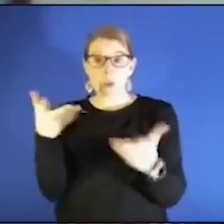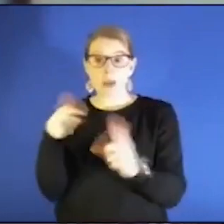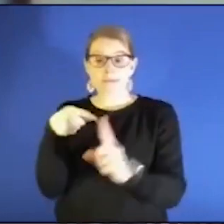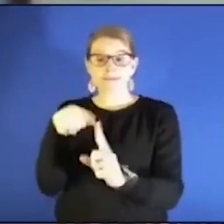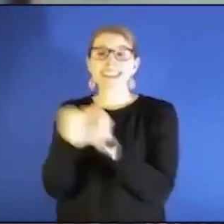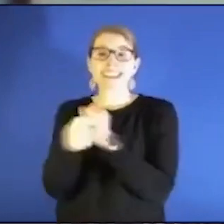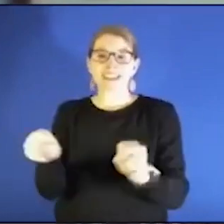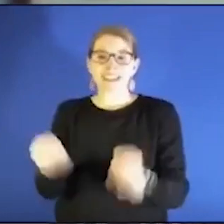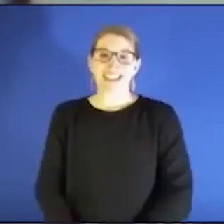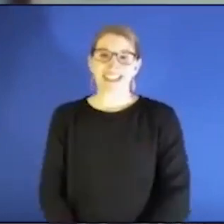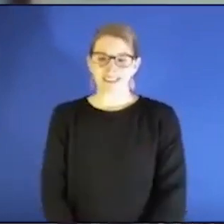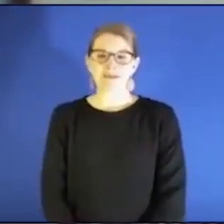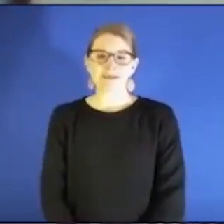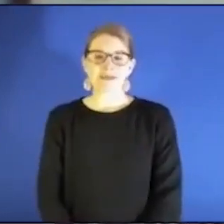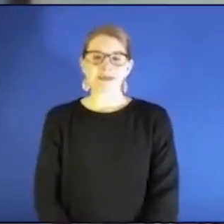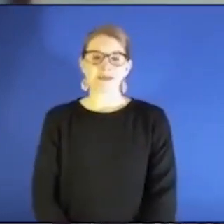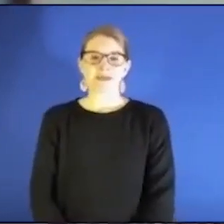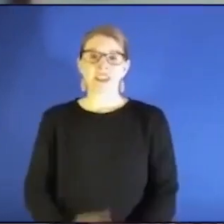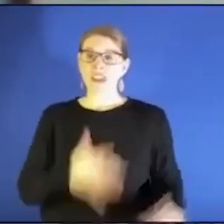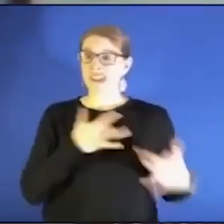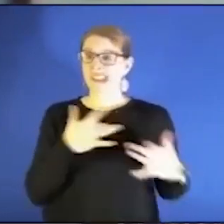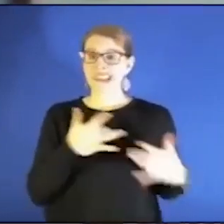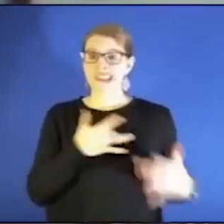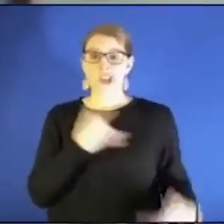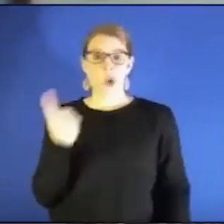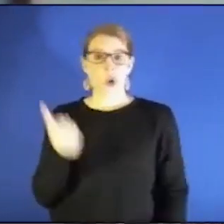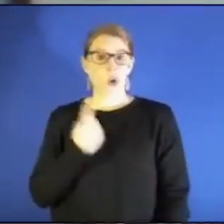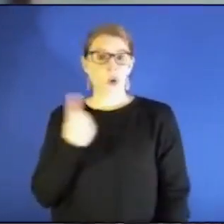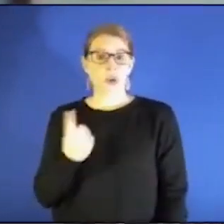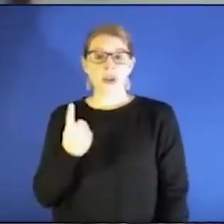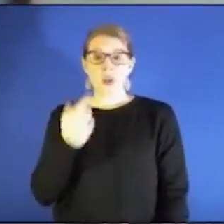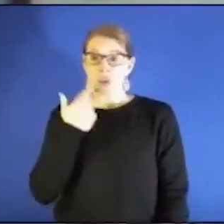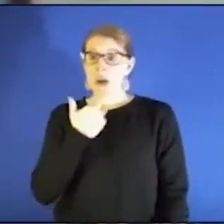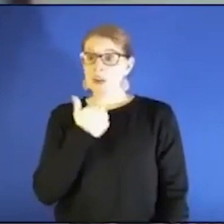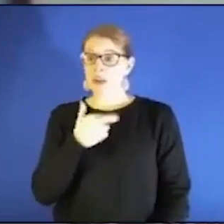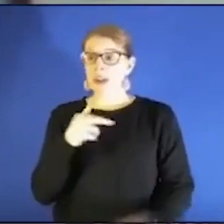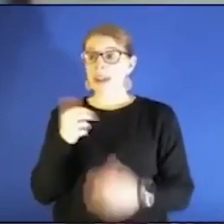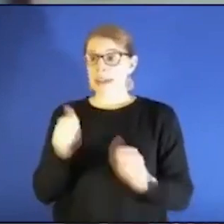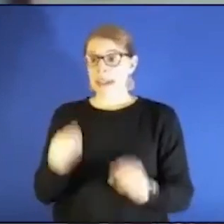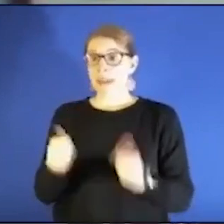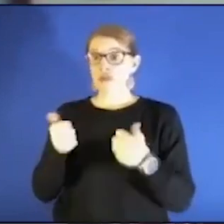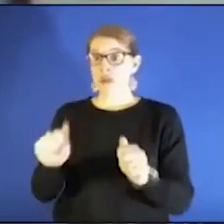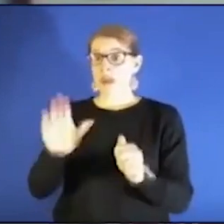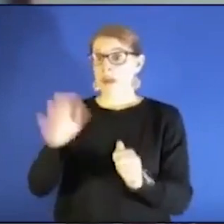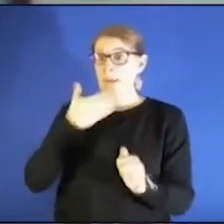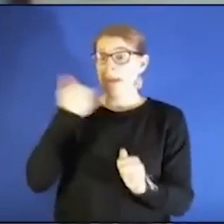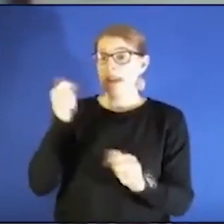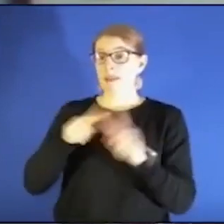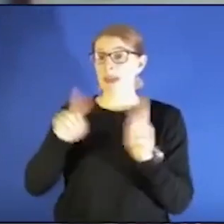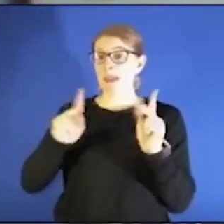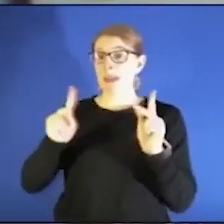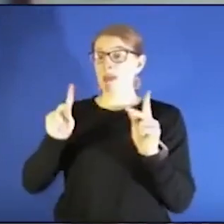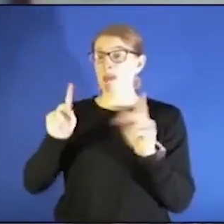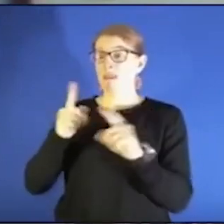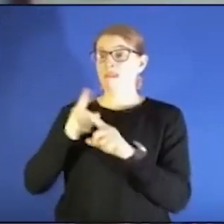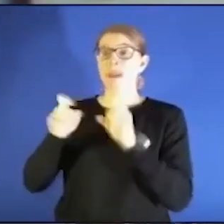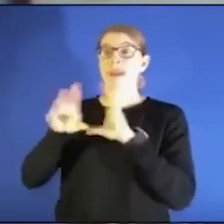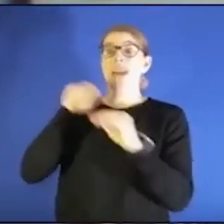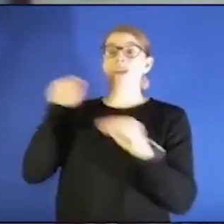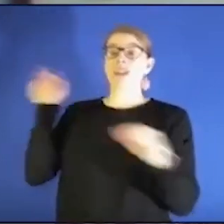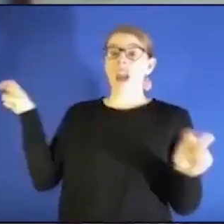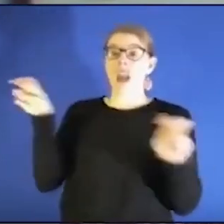It's always a concern. The restaurants can do their best, but you've got people coming in from the outside that you